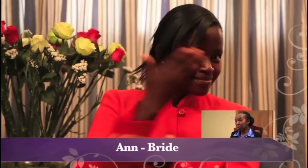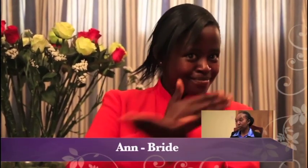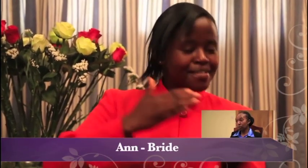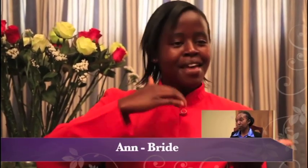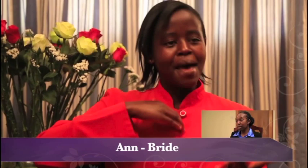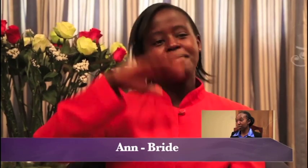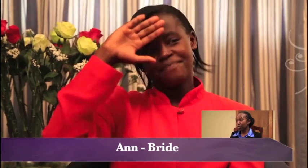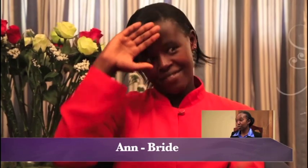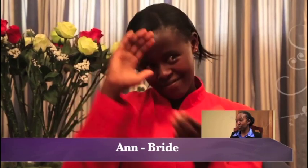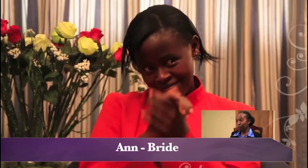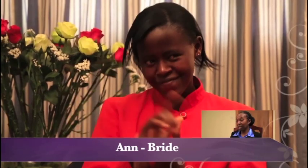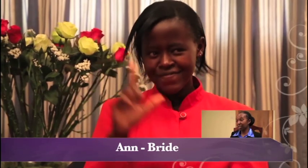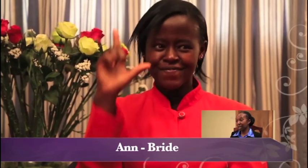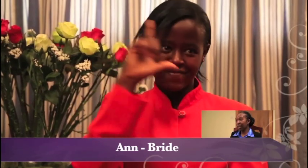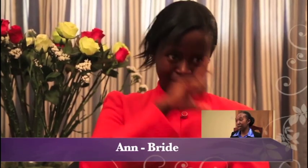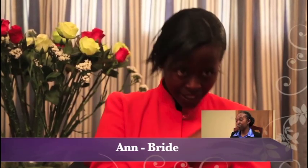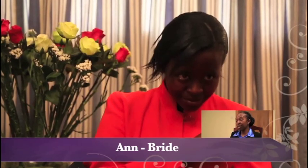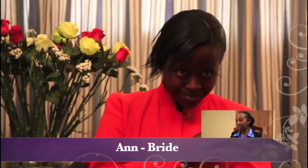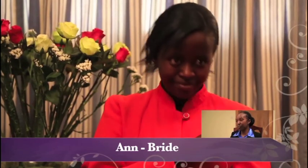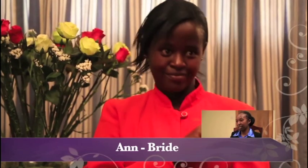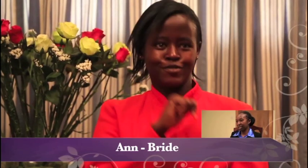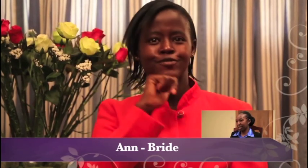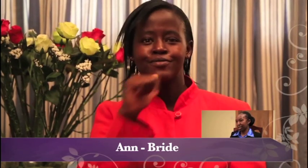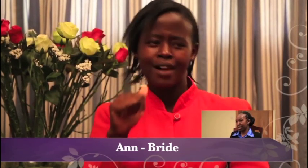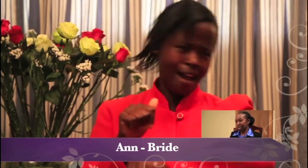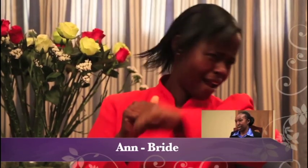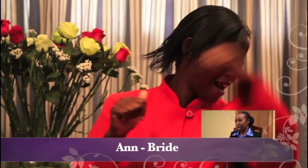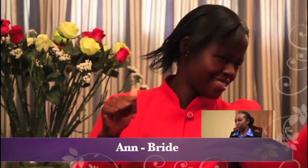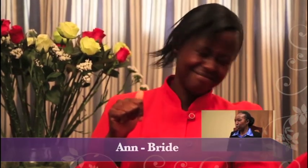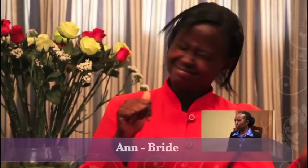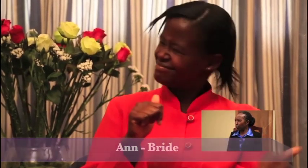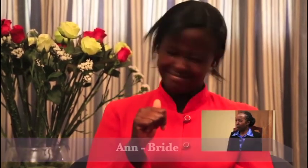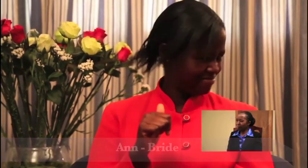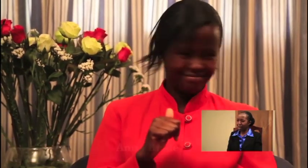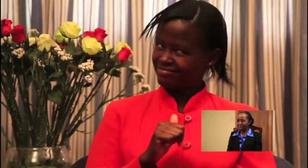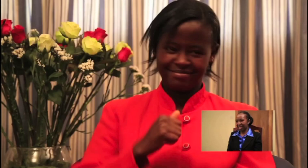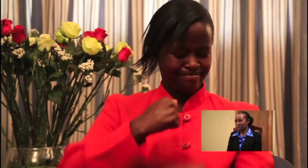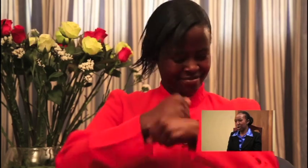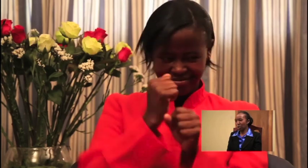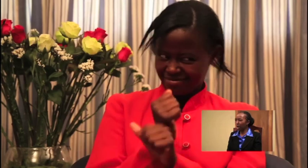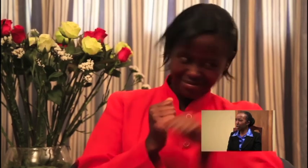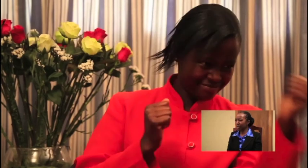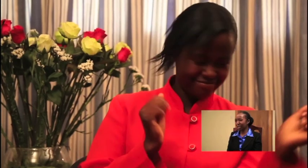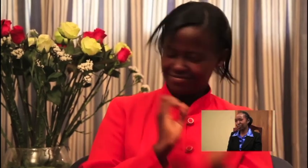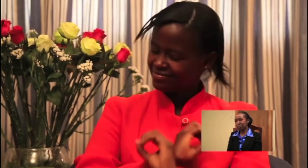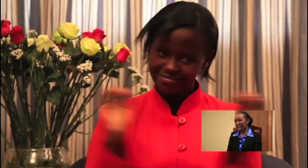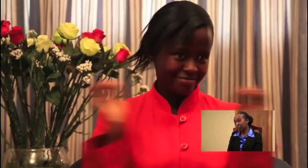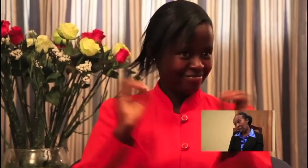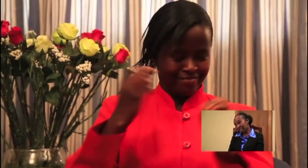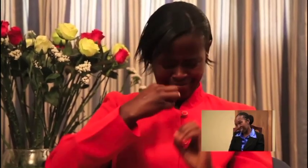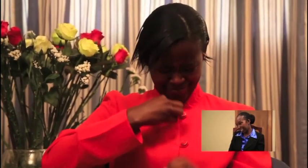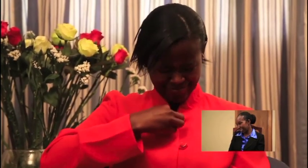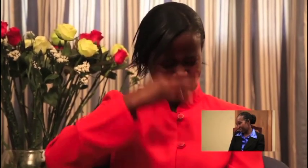felt we could be good friends, and I believed not to have another one. Why not give him